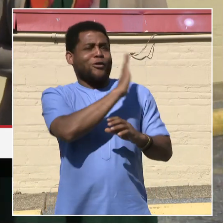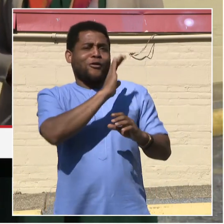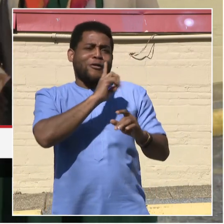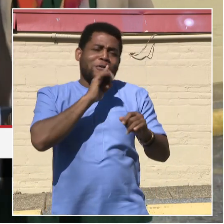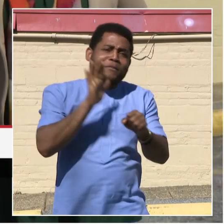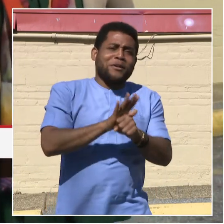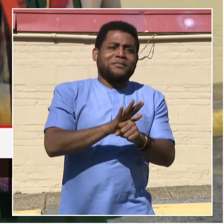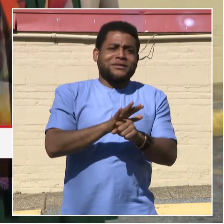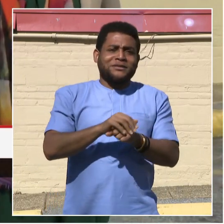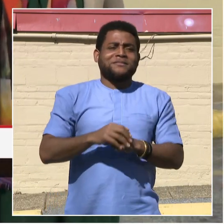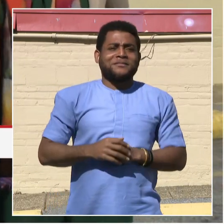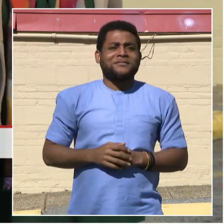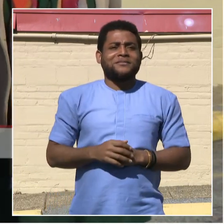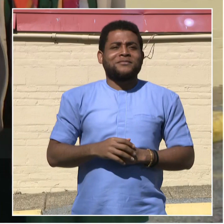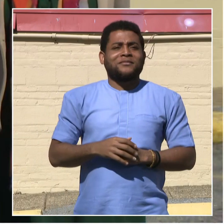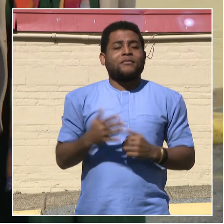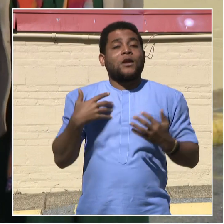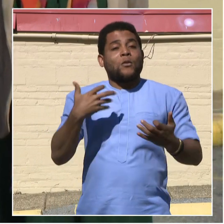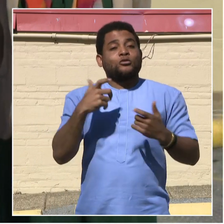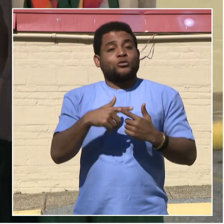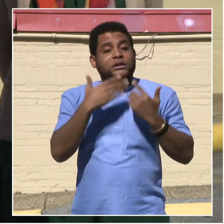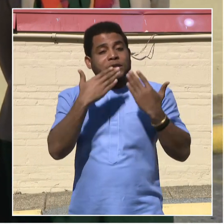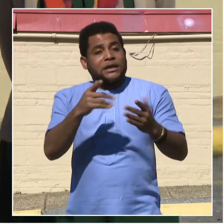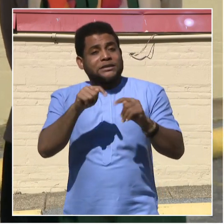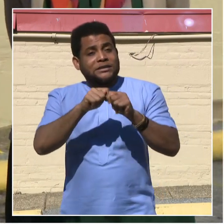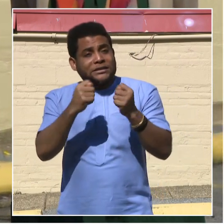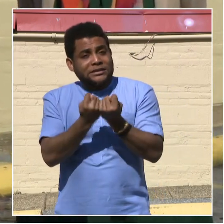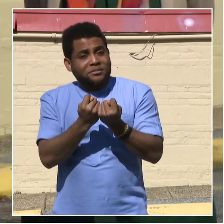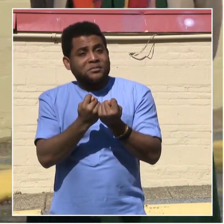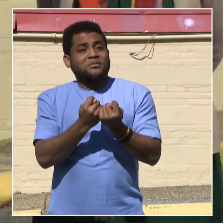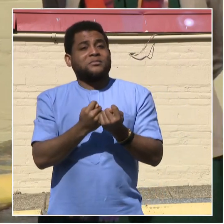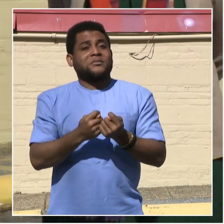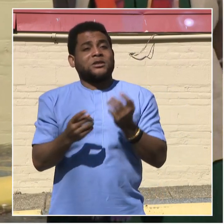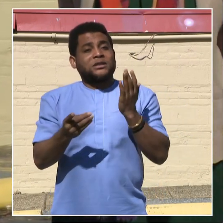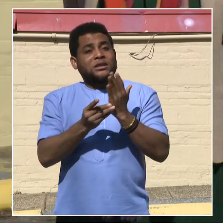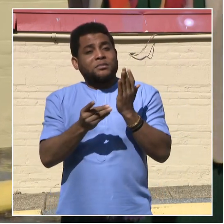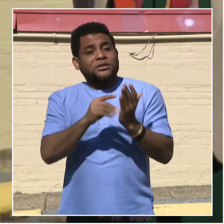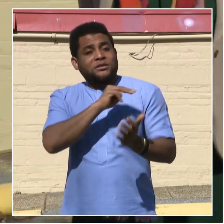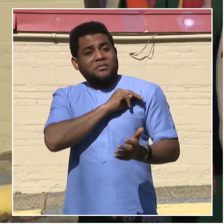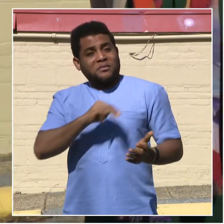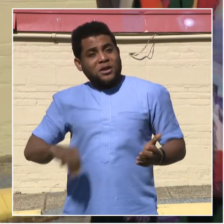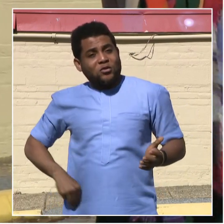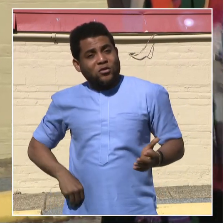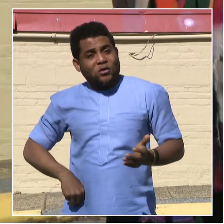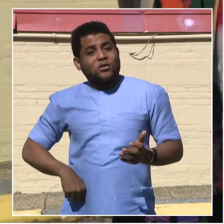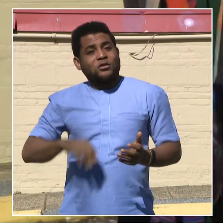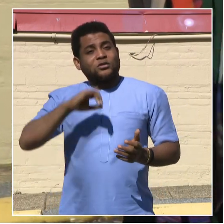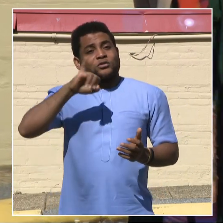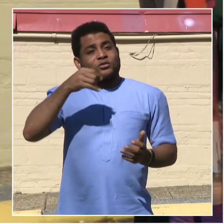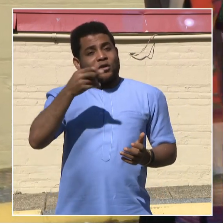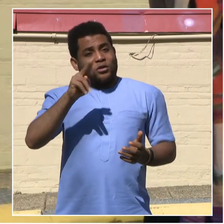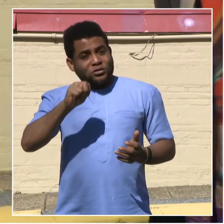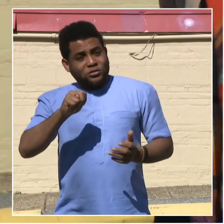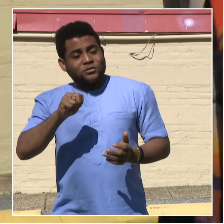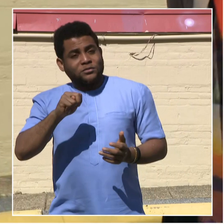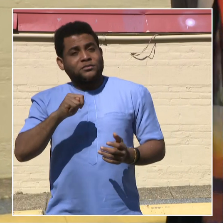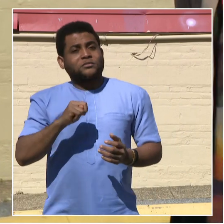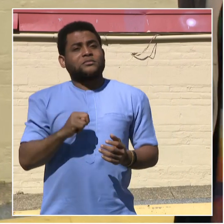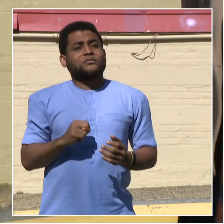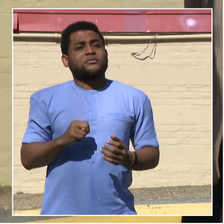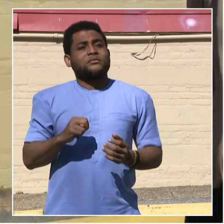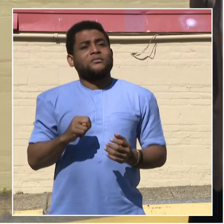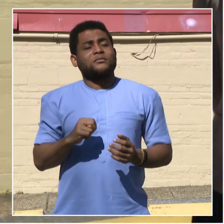I want to thank her team, Deputy Mayor John Palcicchio, and everybody else at DEMPED, DSLBD,